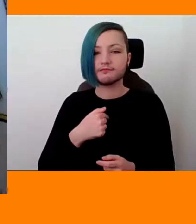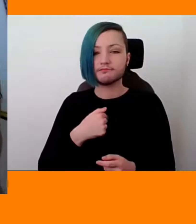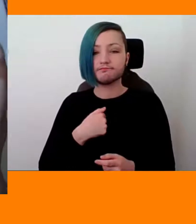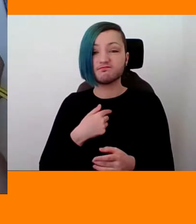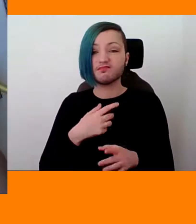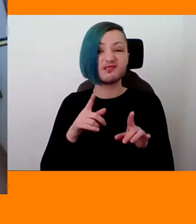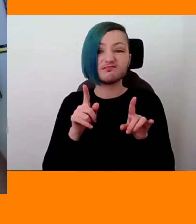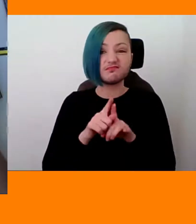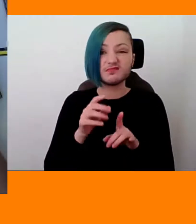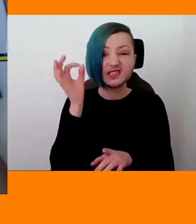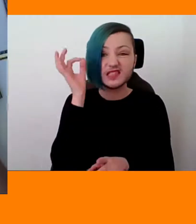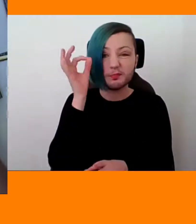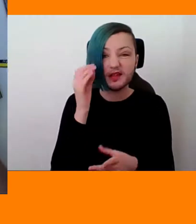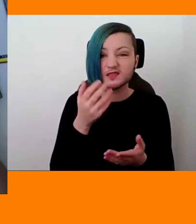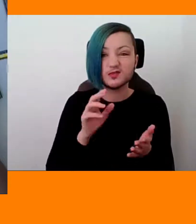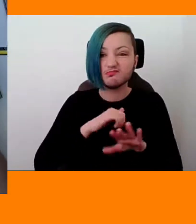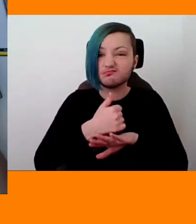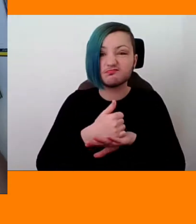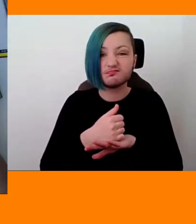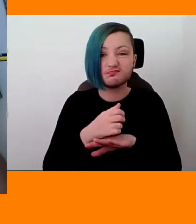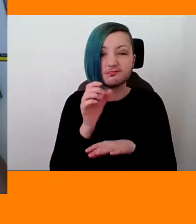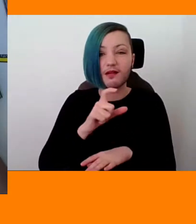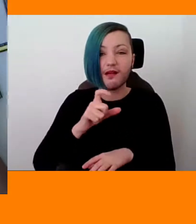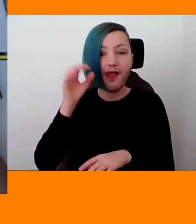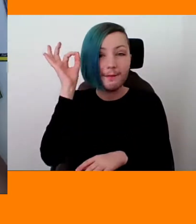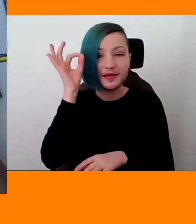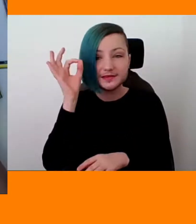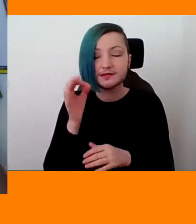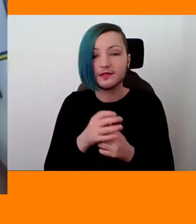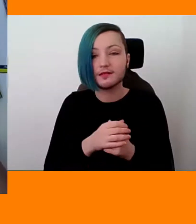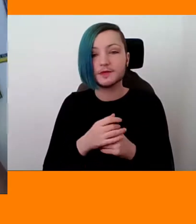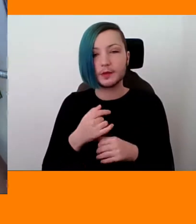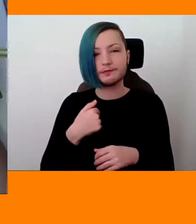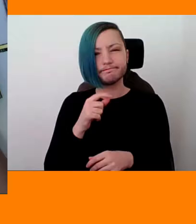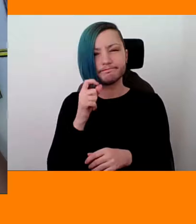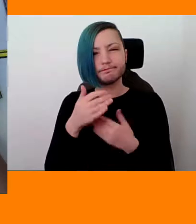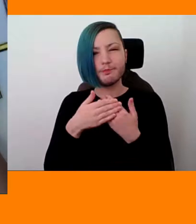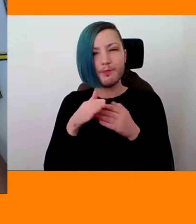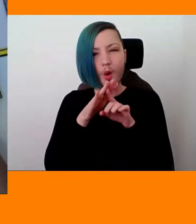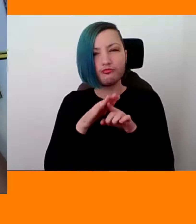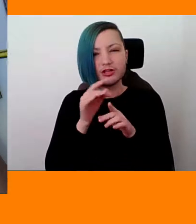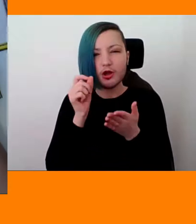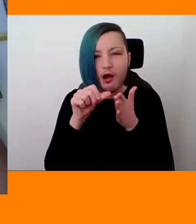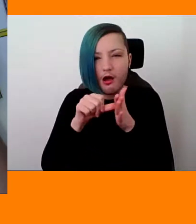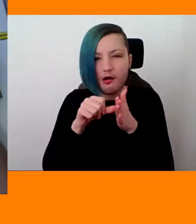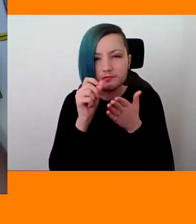pencils that you guys should be. So I'm pushing down a little bit harder here.